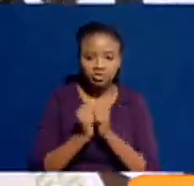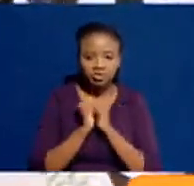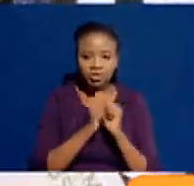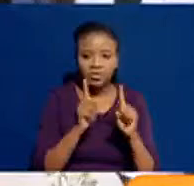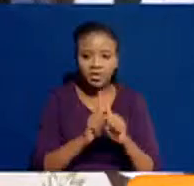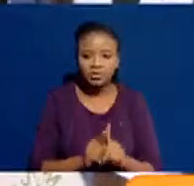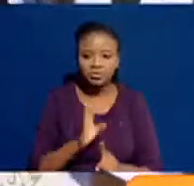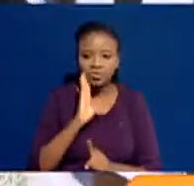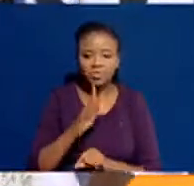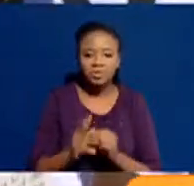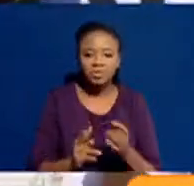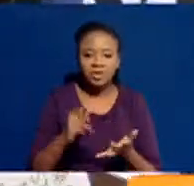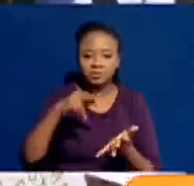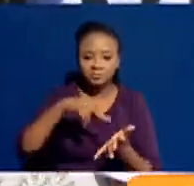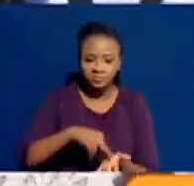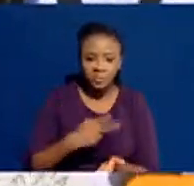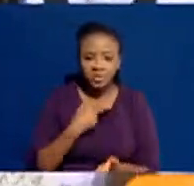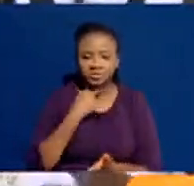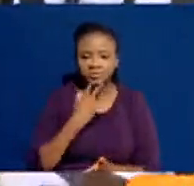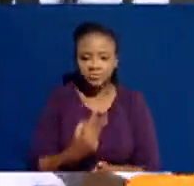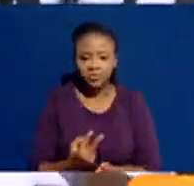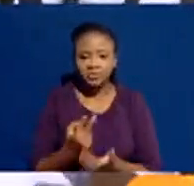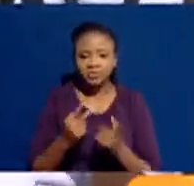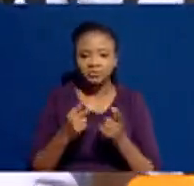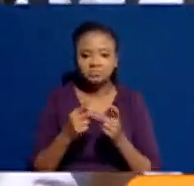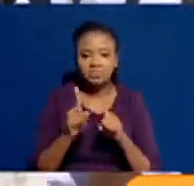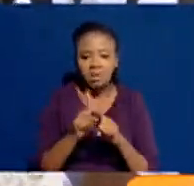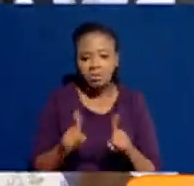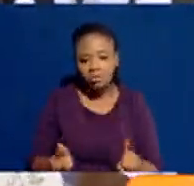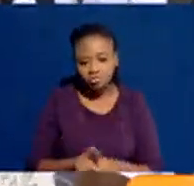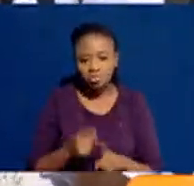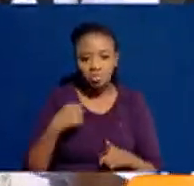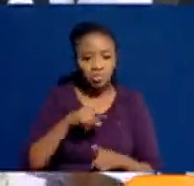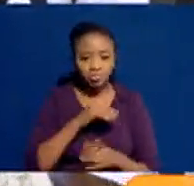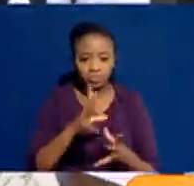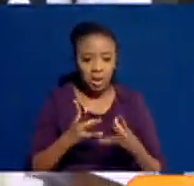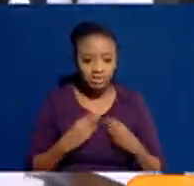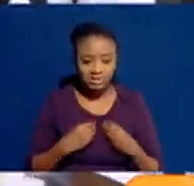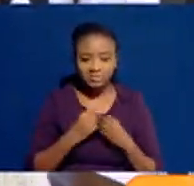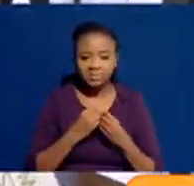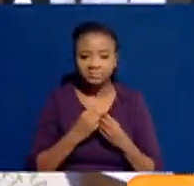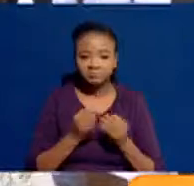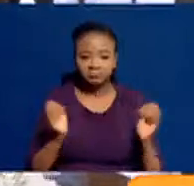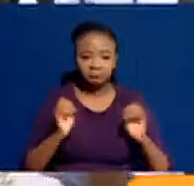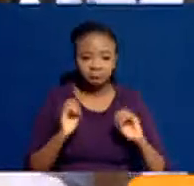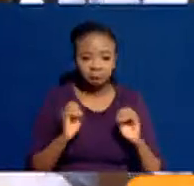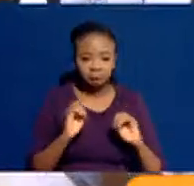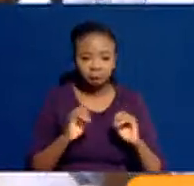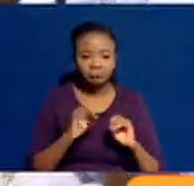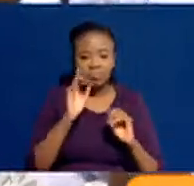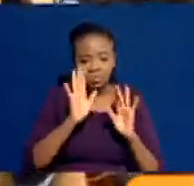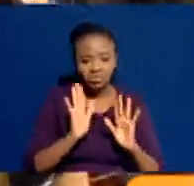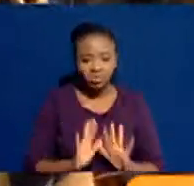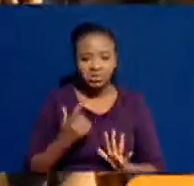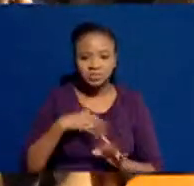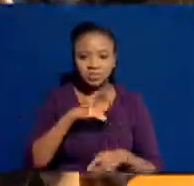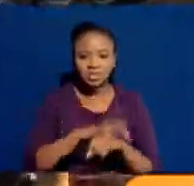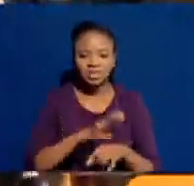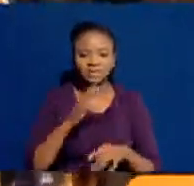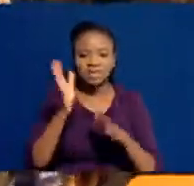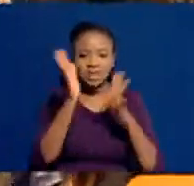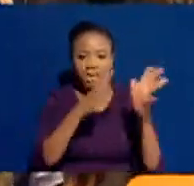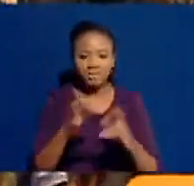to stand by our voices, and we are not going to accept anything less than climate justice.